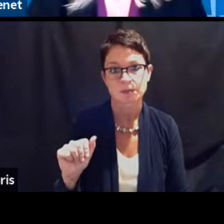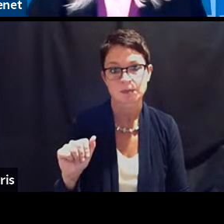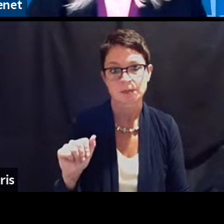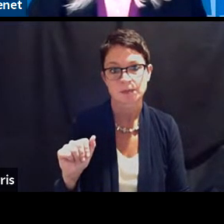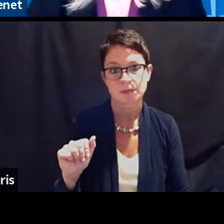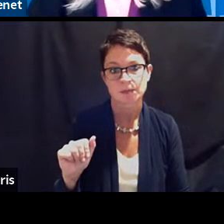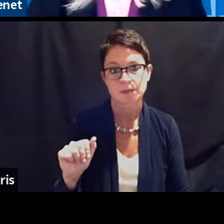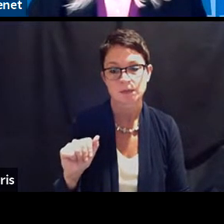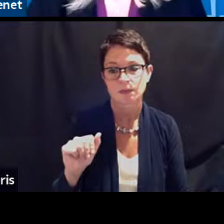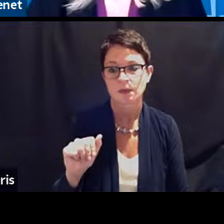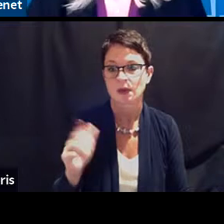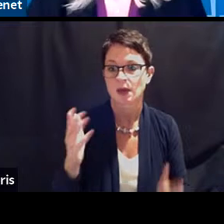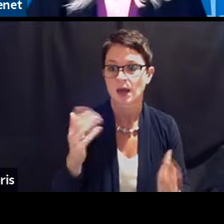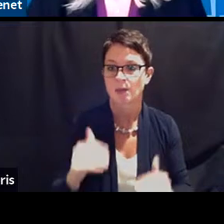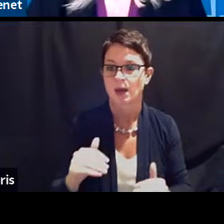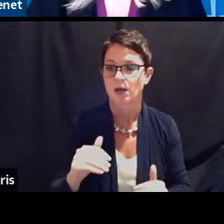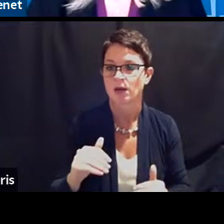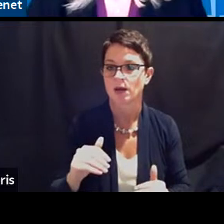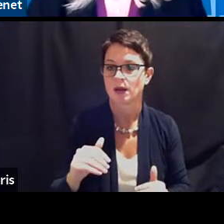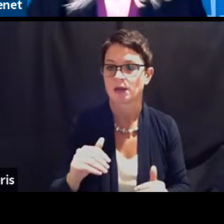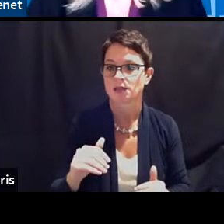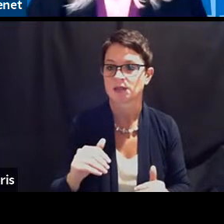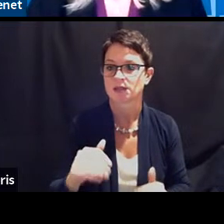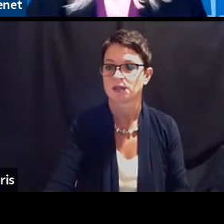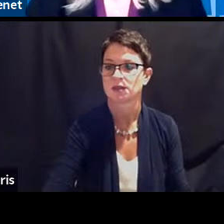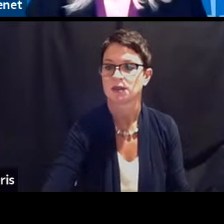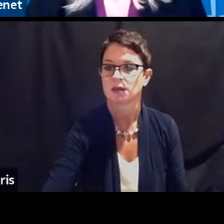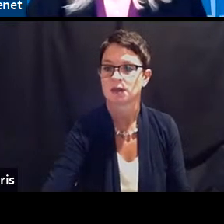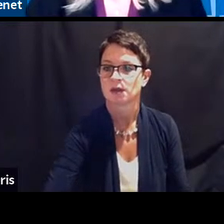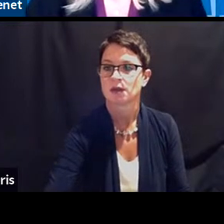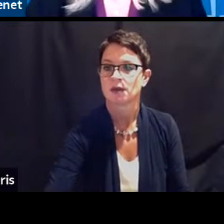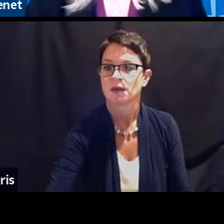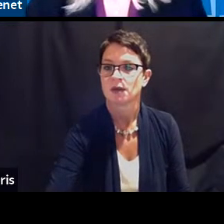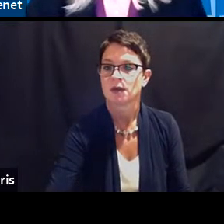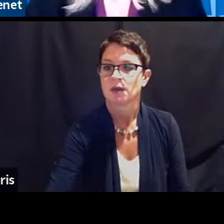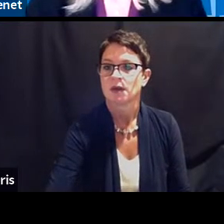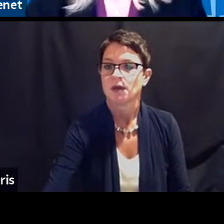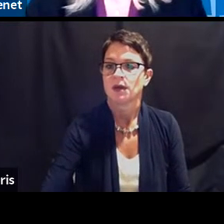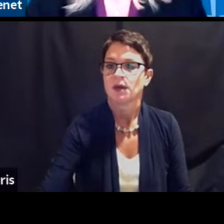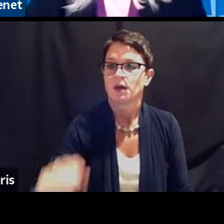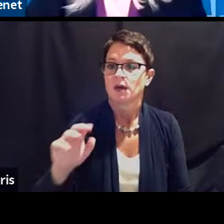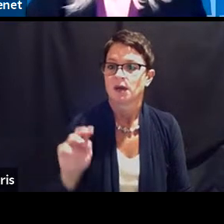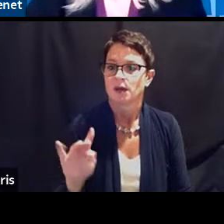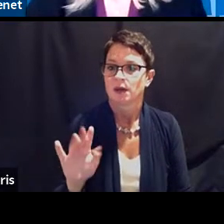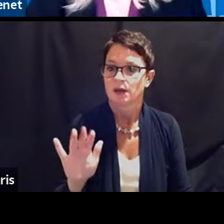How about Nayan? I can't pronounce this. Parikh?